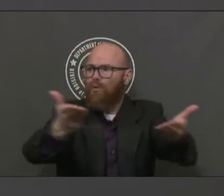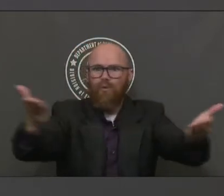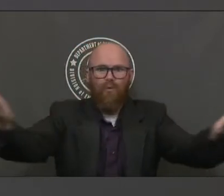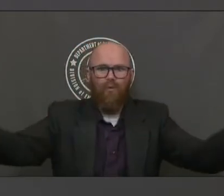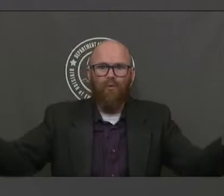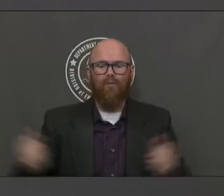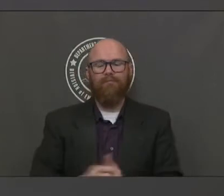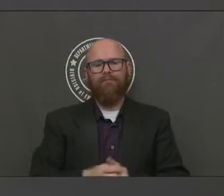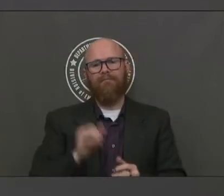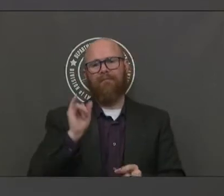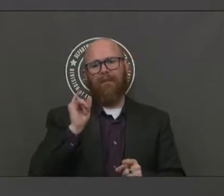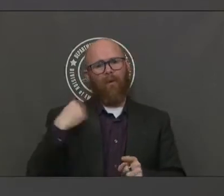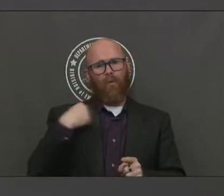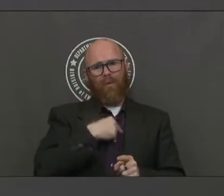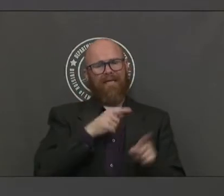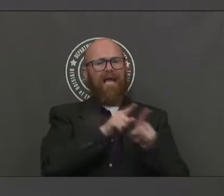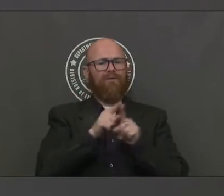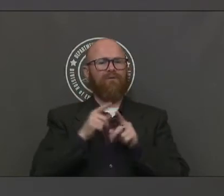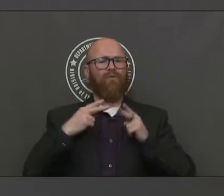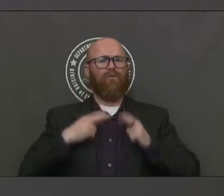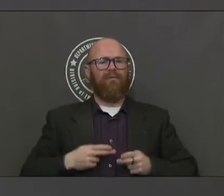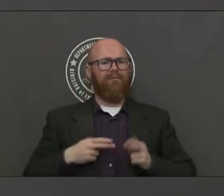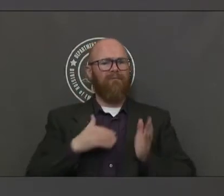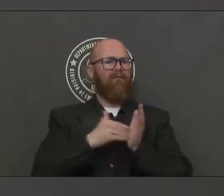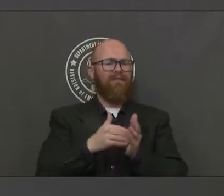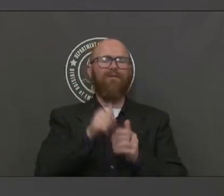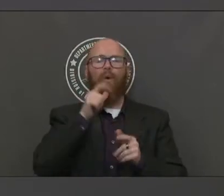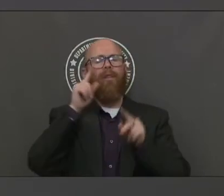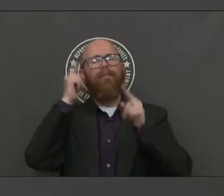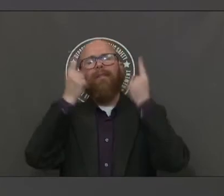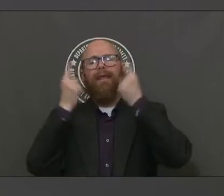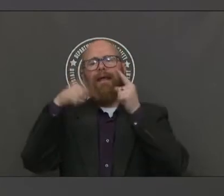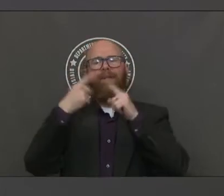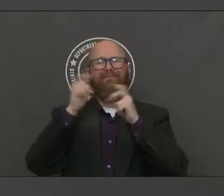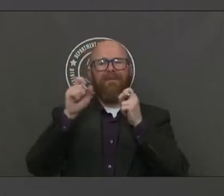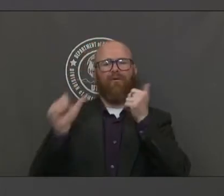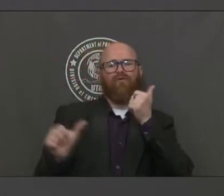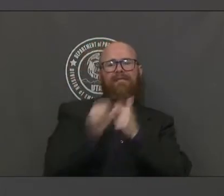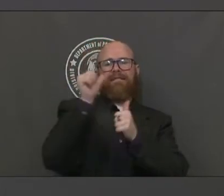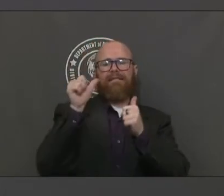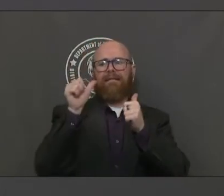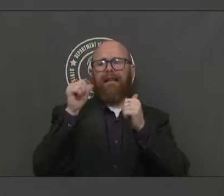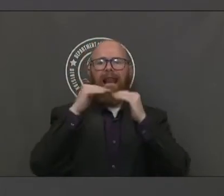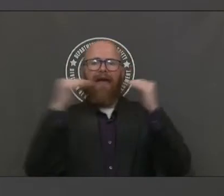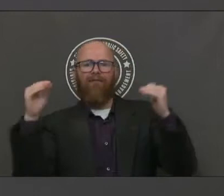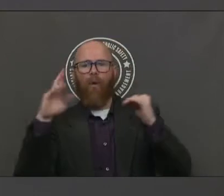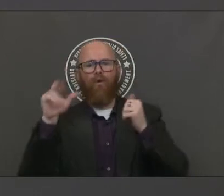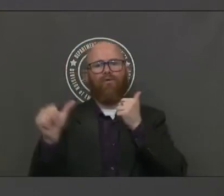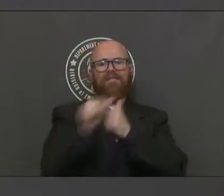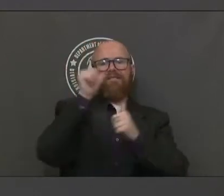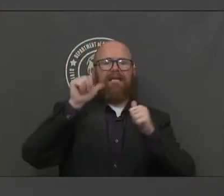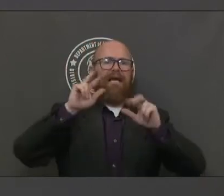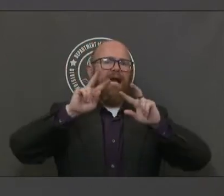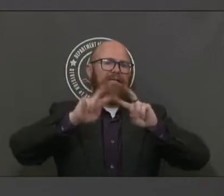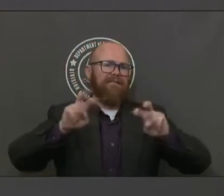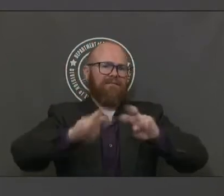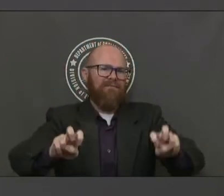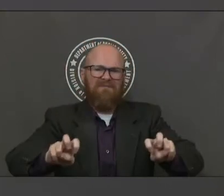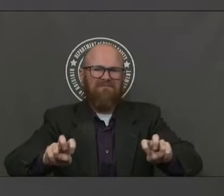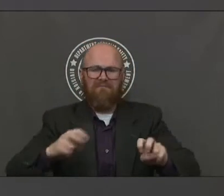as humans at understanding risk assessment and risk levels. At some point, that changes to where